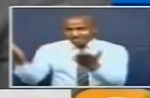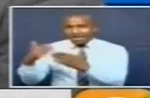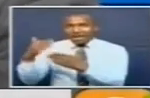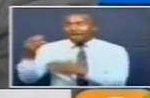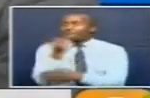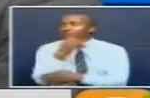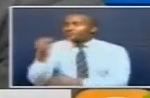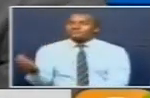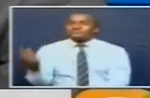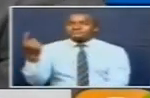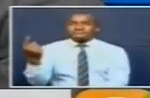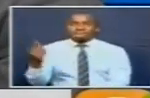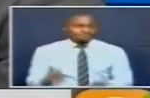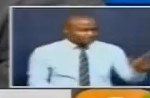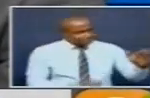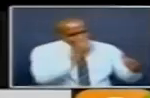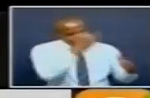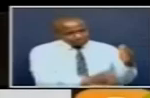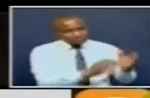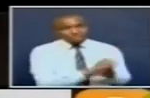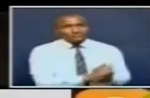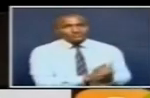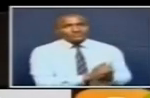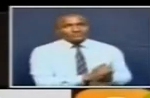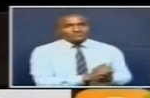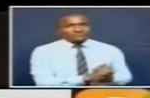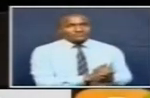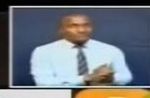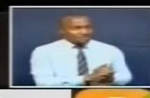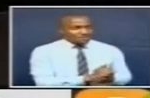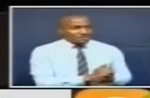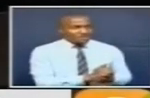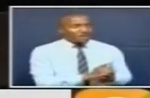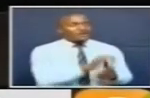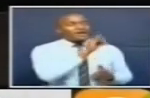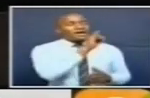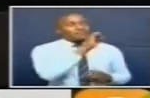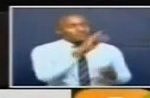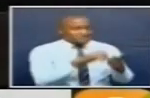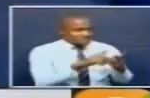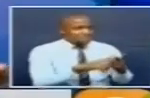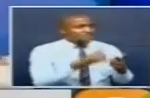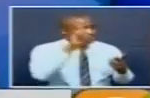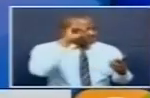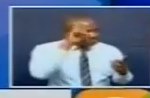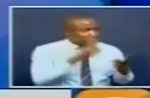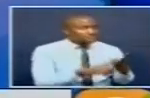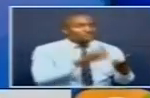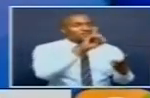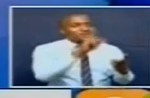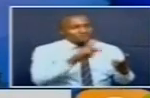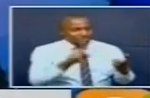came up. Okay, finally, yeah. A multi-agency team, of course, you know, IBC, EACC, Attorney General, right. Director of Public Prosecutions,